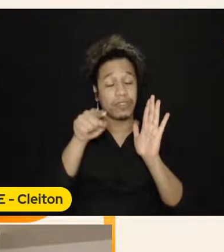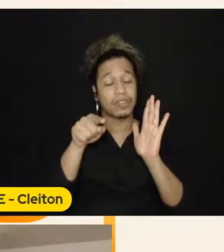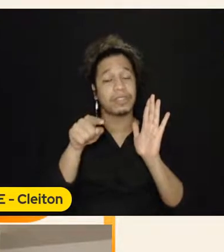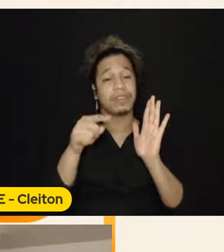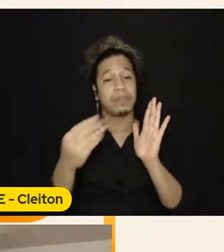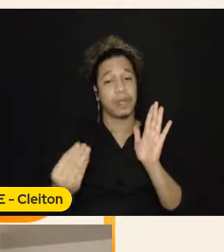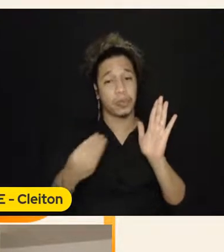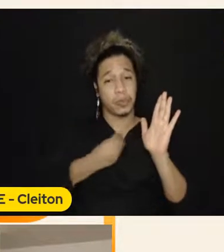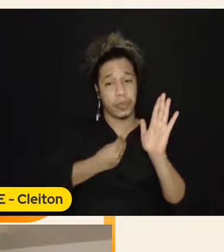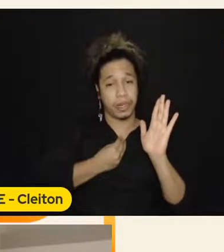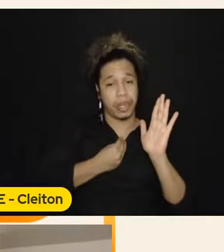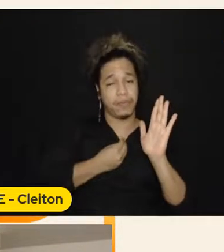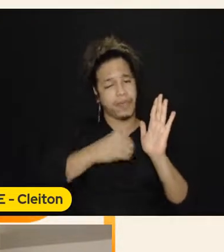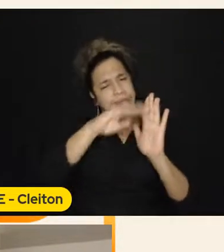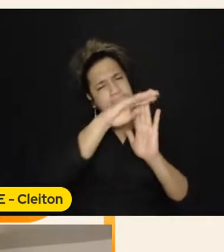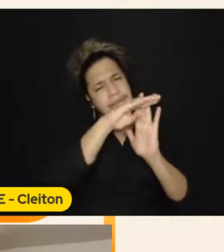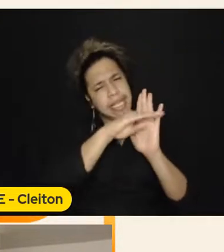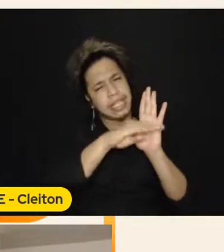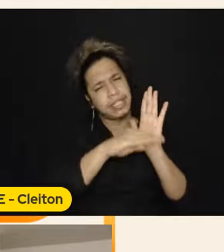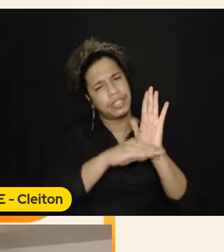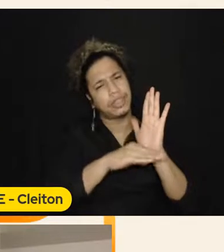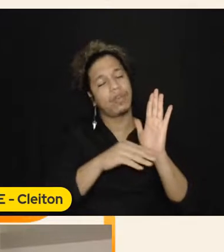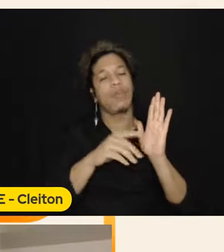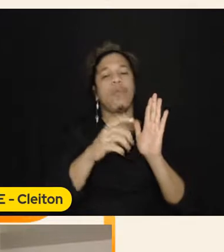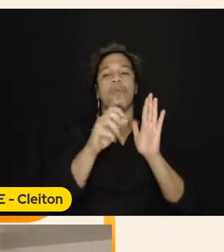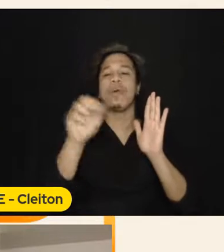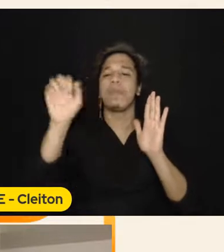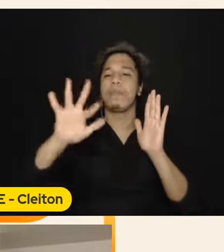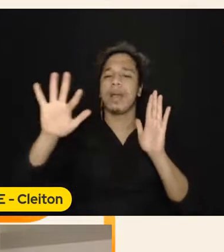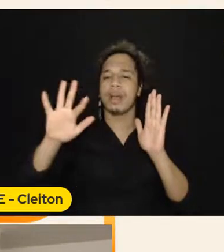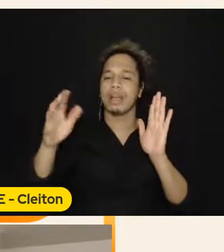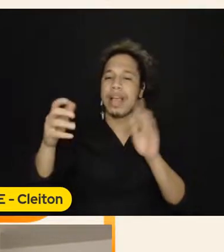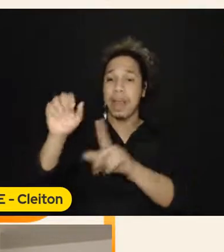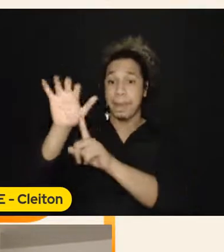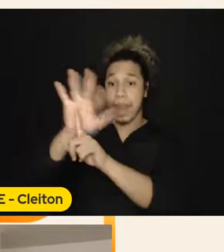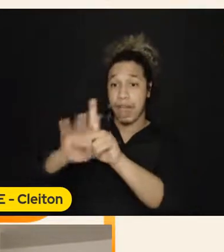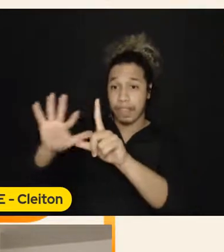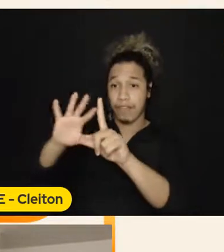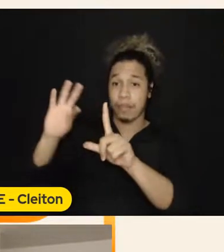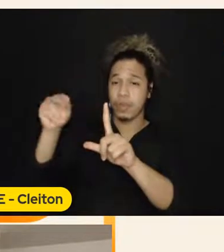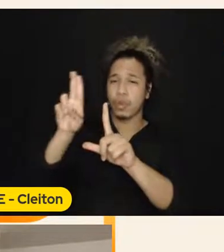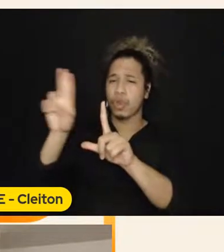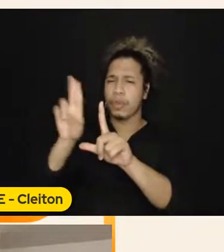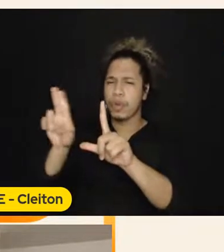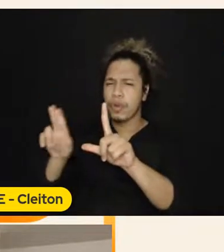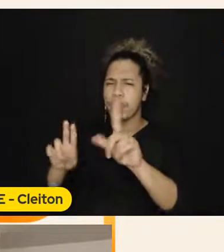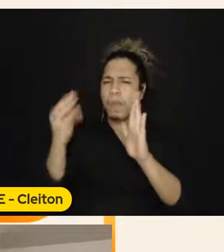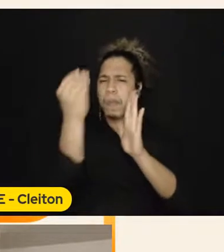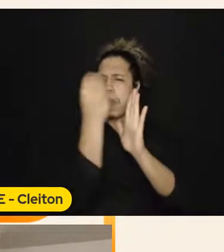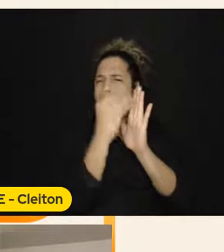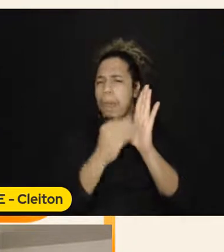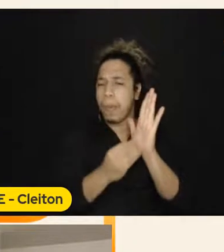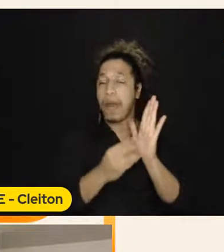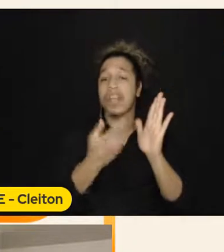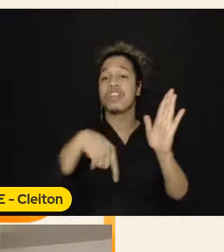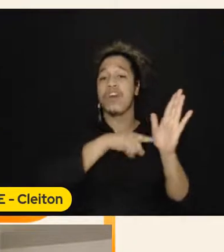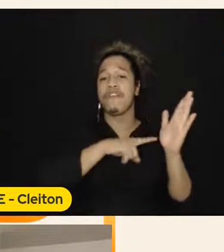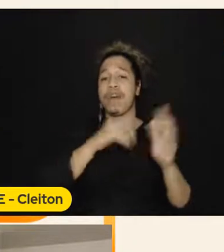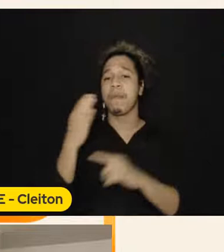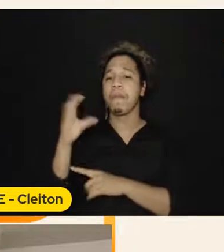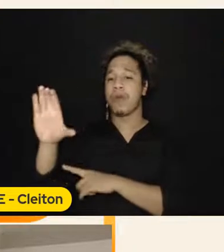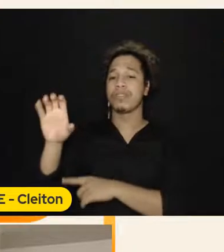You make a list with this platform, and then we can have all of them on Instagram. Mm-hmm. We can